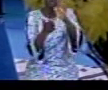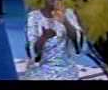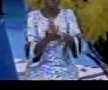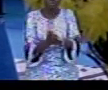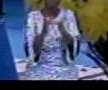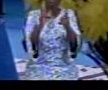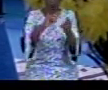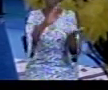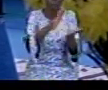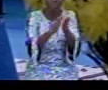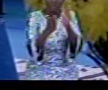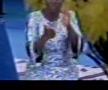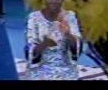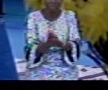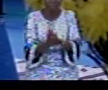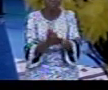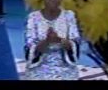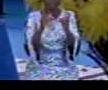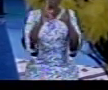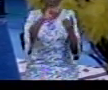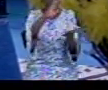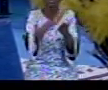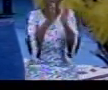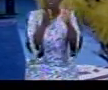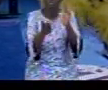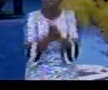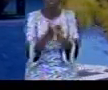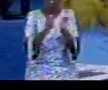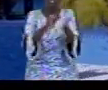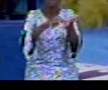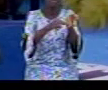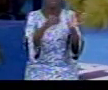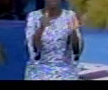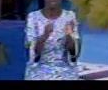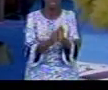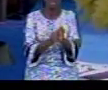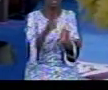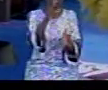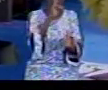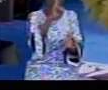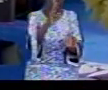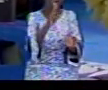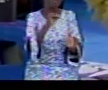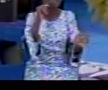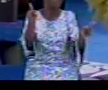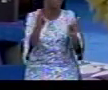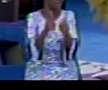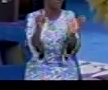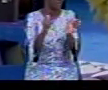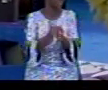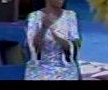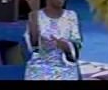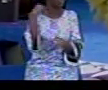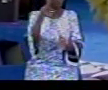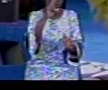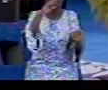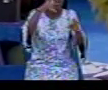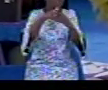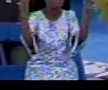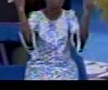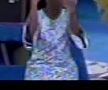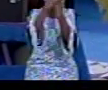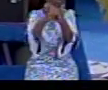to become, to become. That means you are not like that before. You are in darkness, you